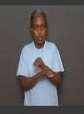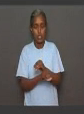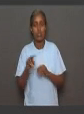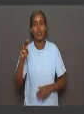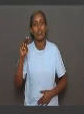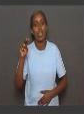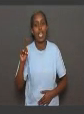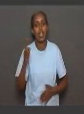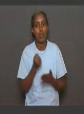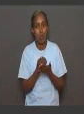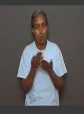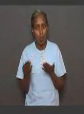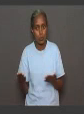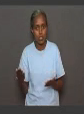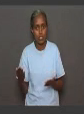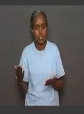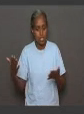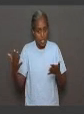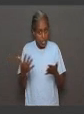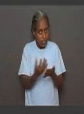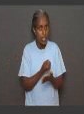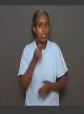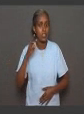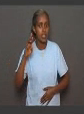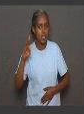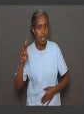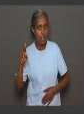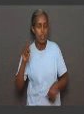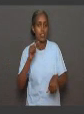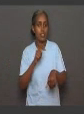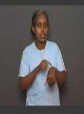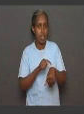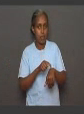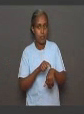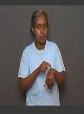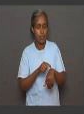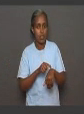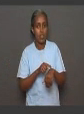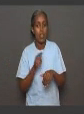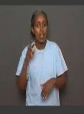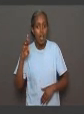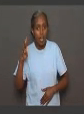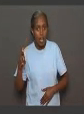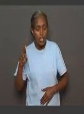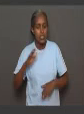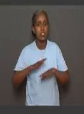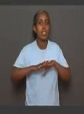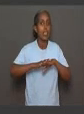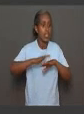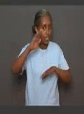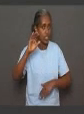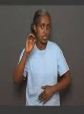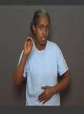n objects taken r at a time where R is greater